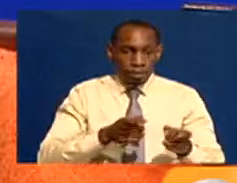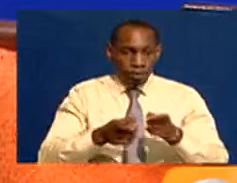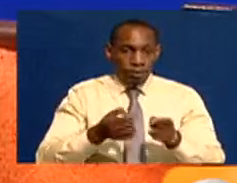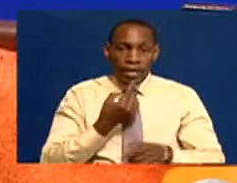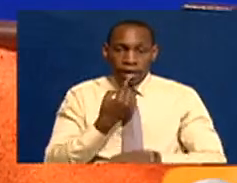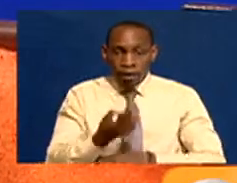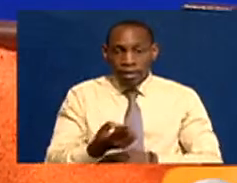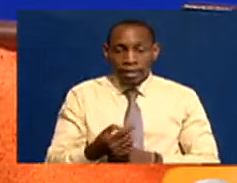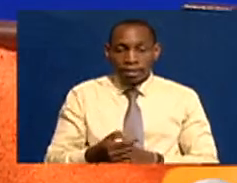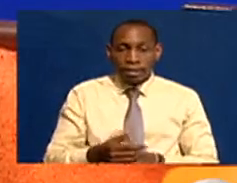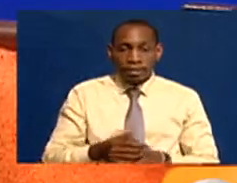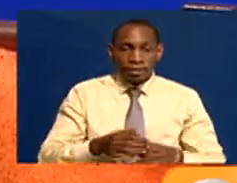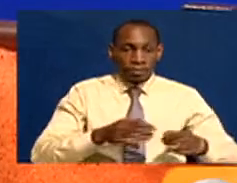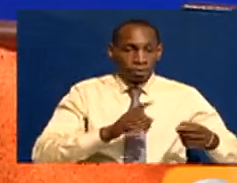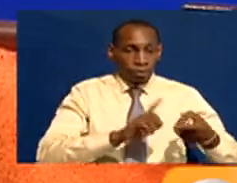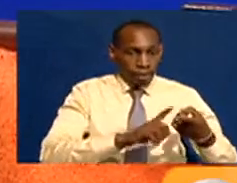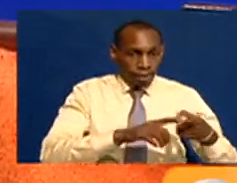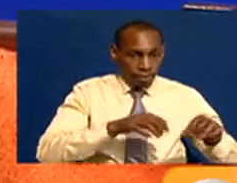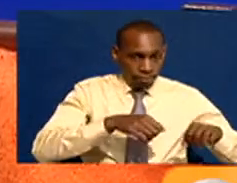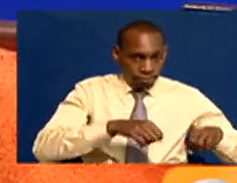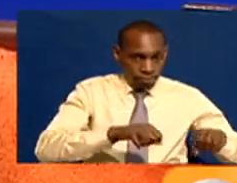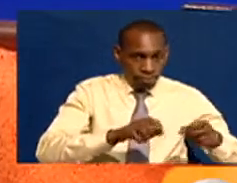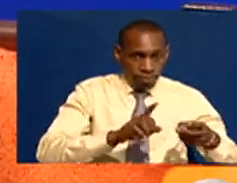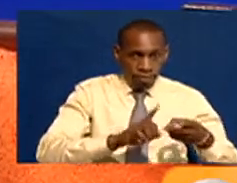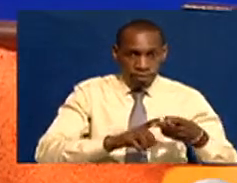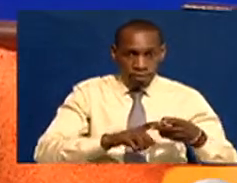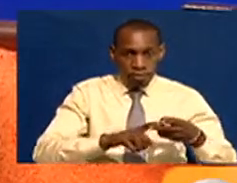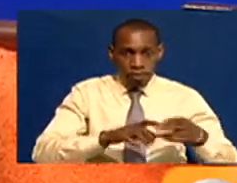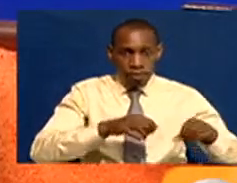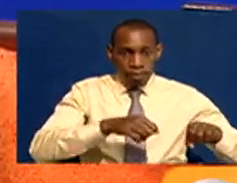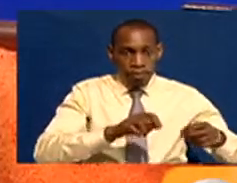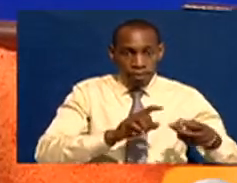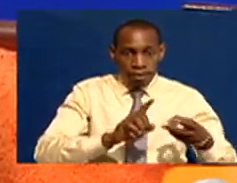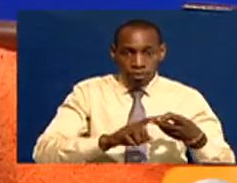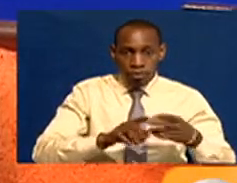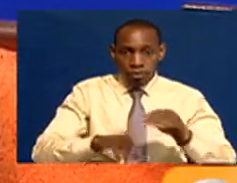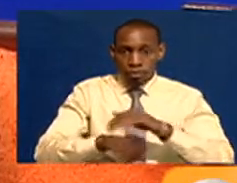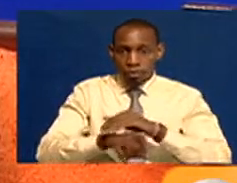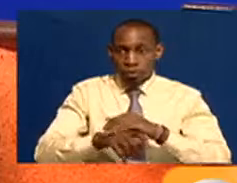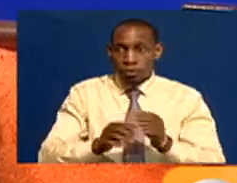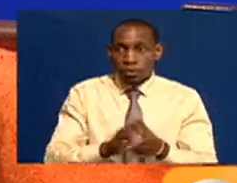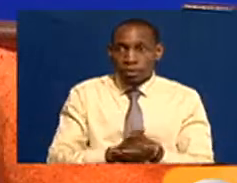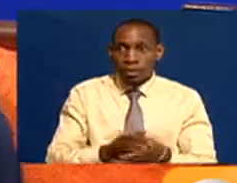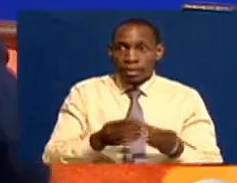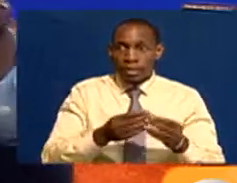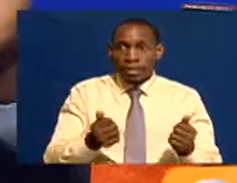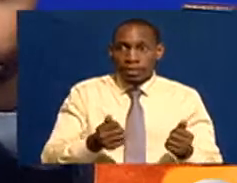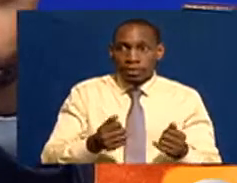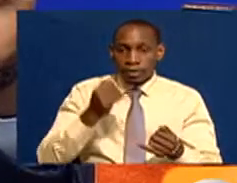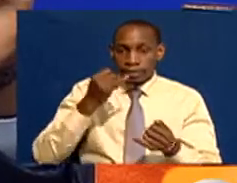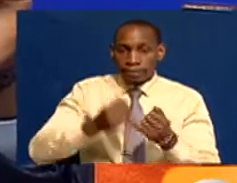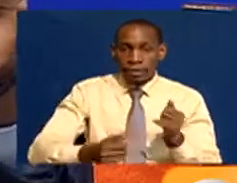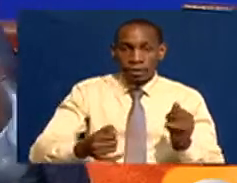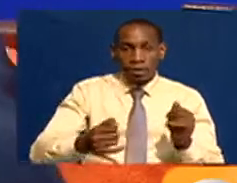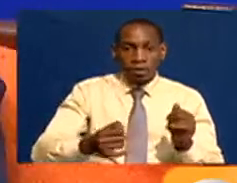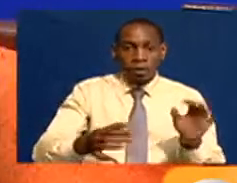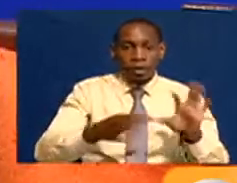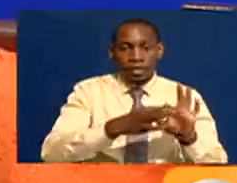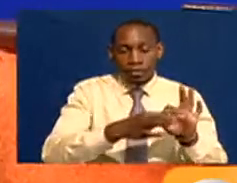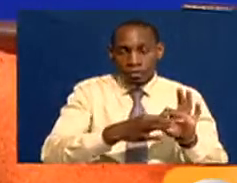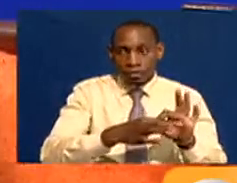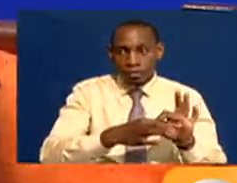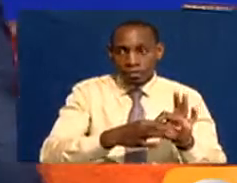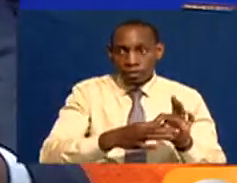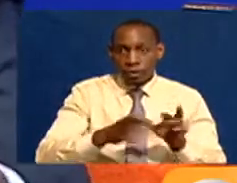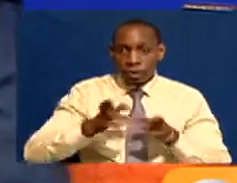that the motorbikes, the border borders and the tuk-tuks are solutions of last mile.